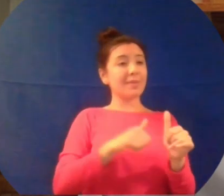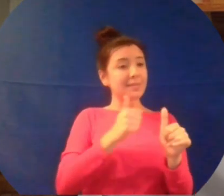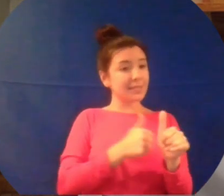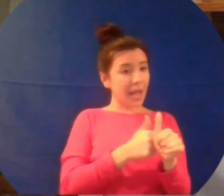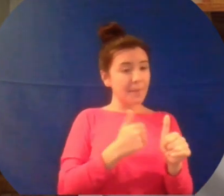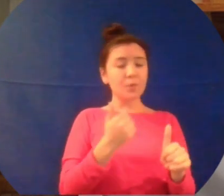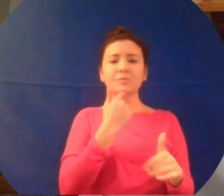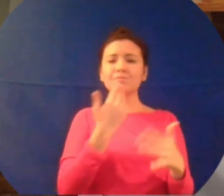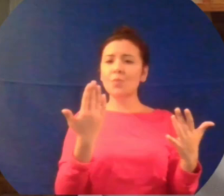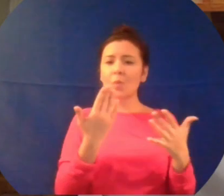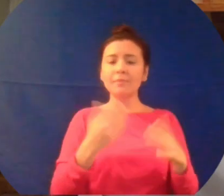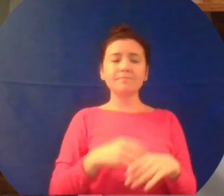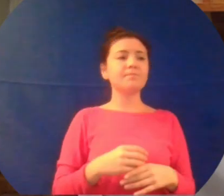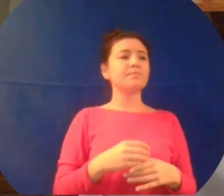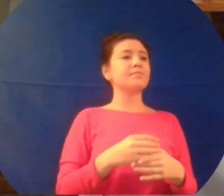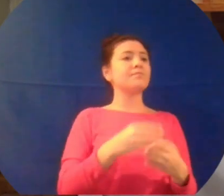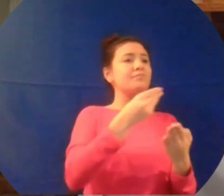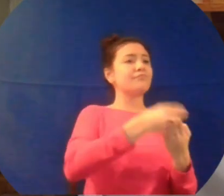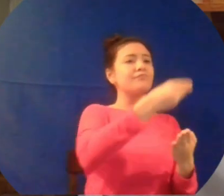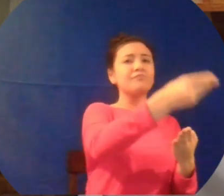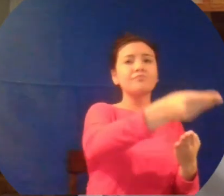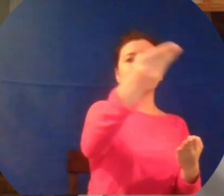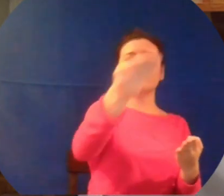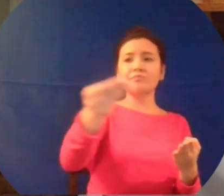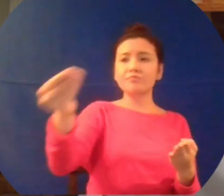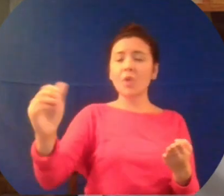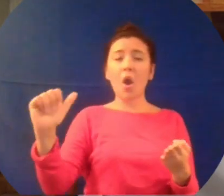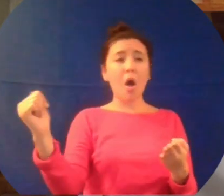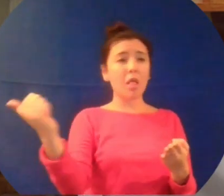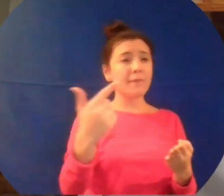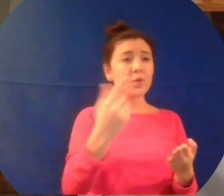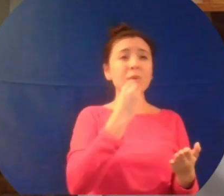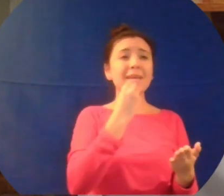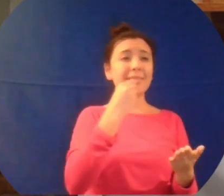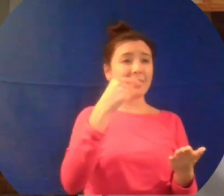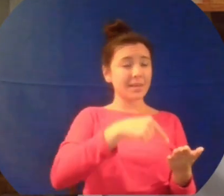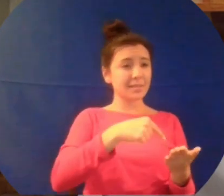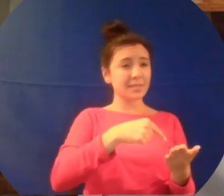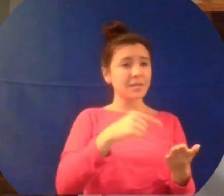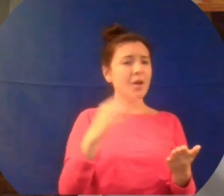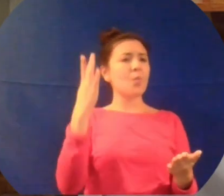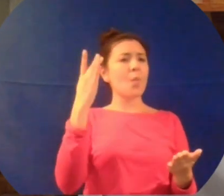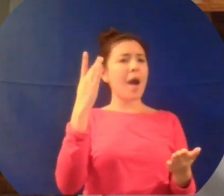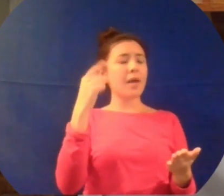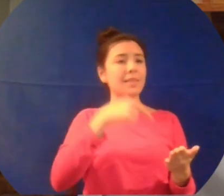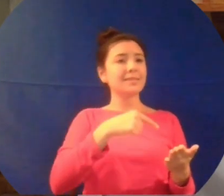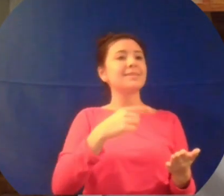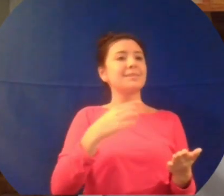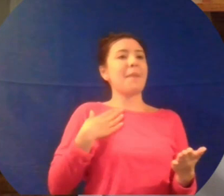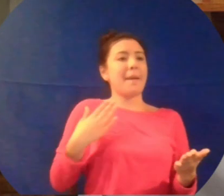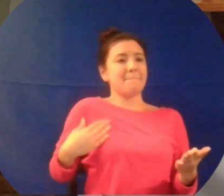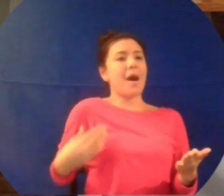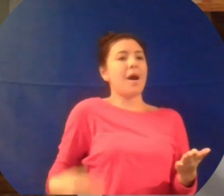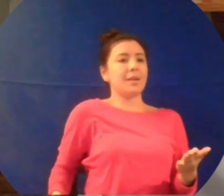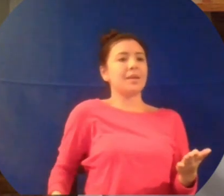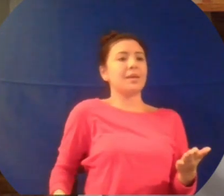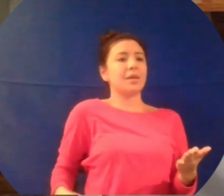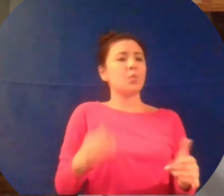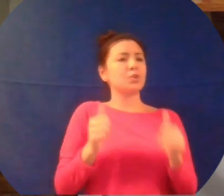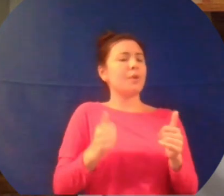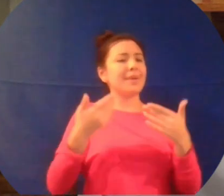saying, "Take this, all of you, and eat of it. For this is my